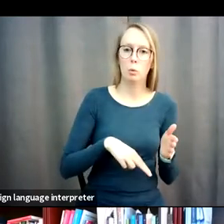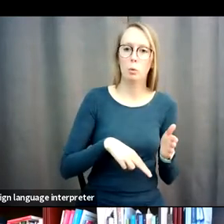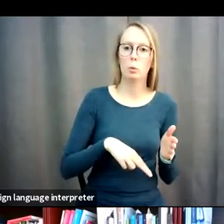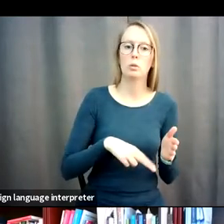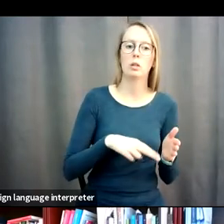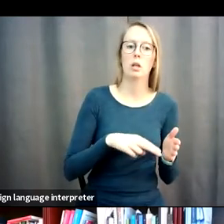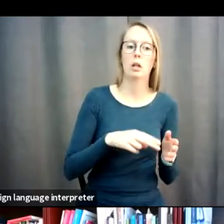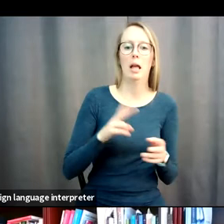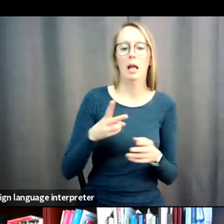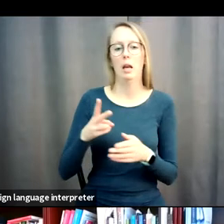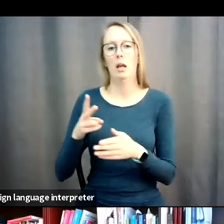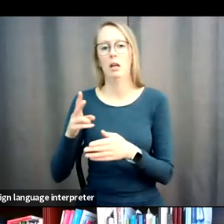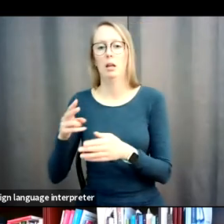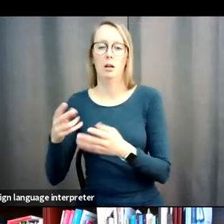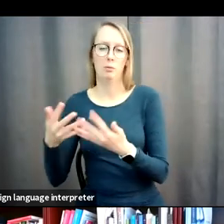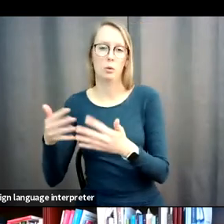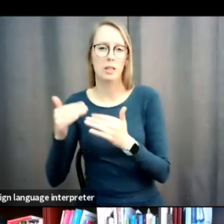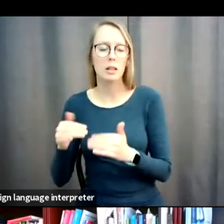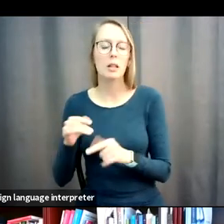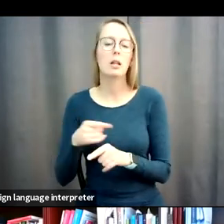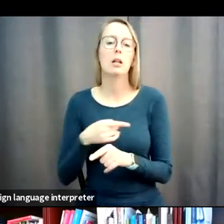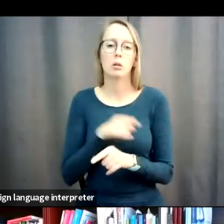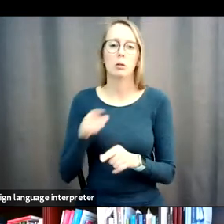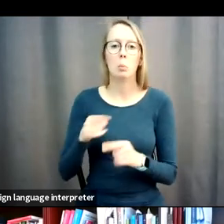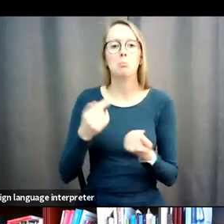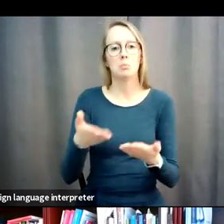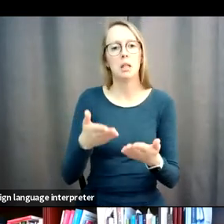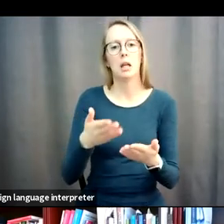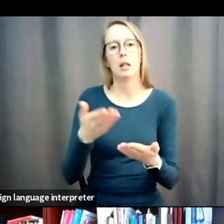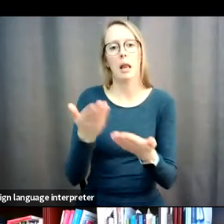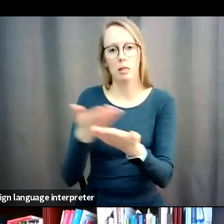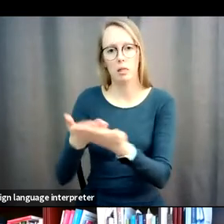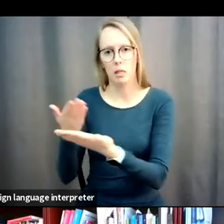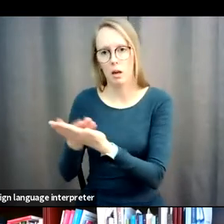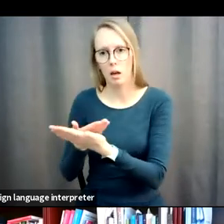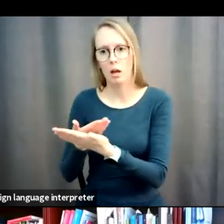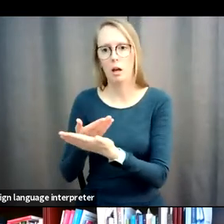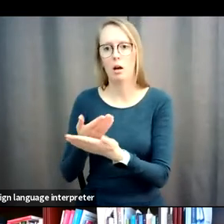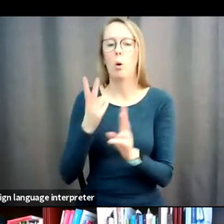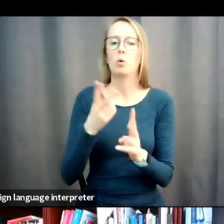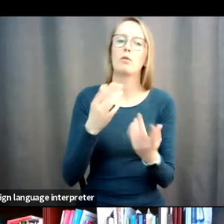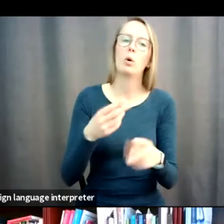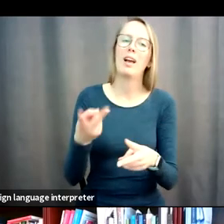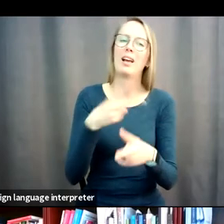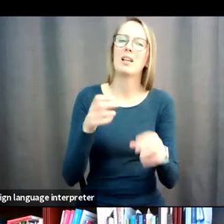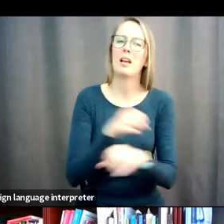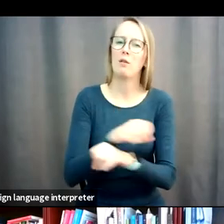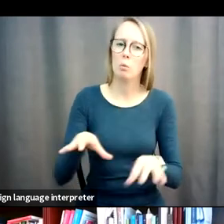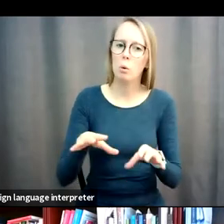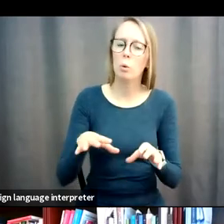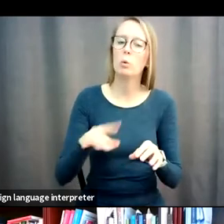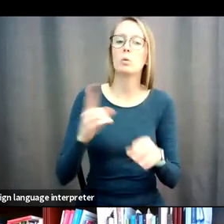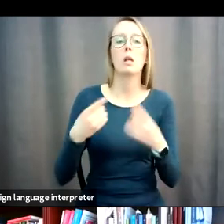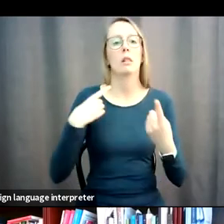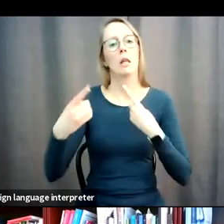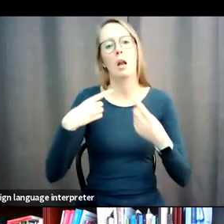with Disabilities, after they have had the state party report, and they get a lot of additional information, and then have a dialogue